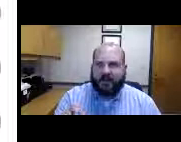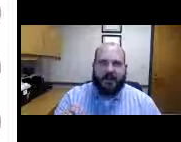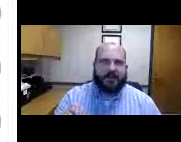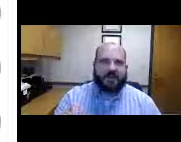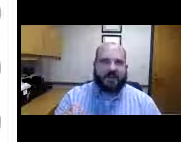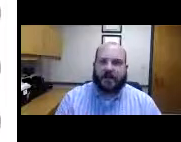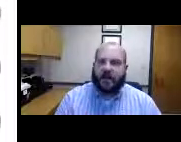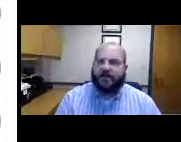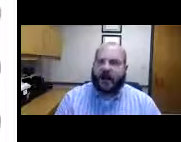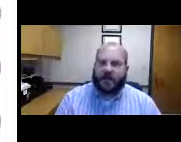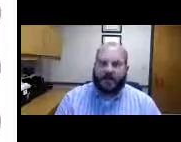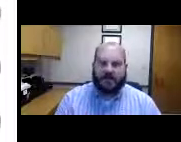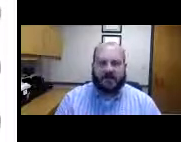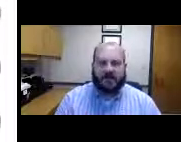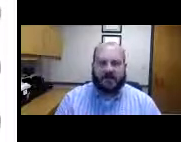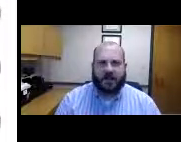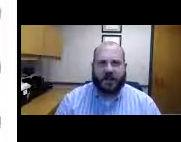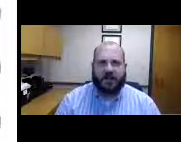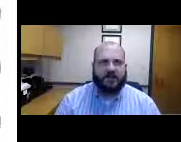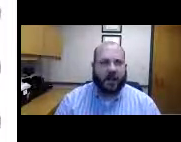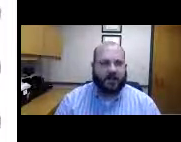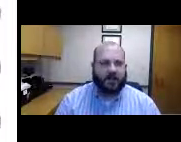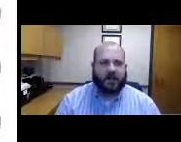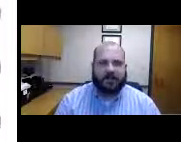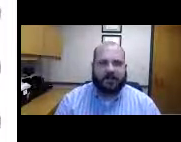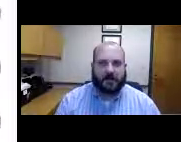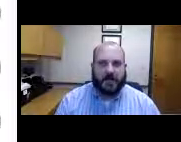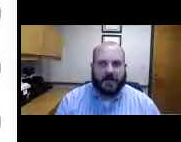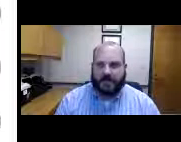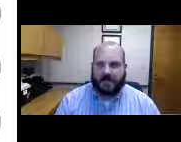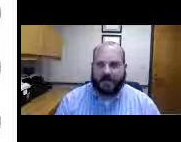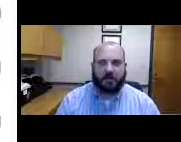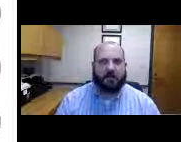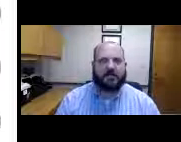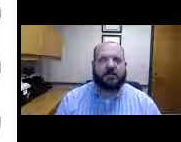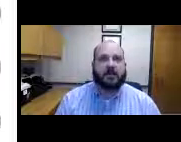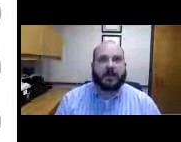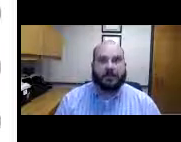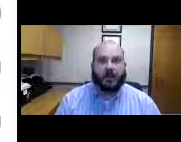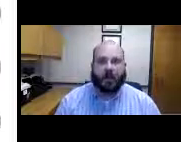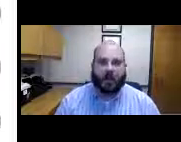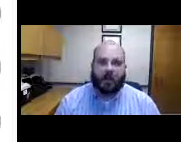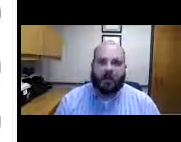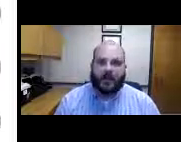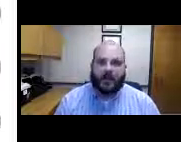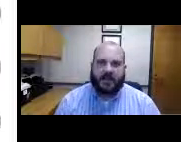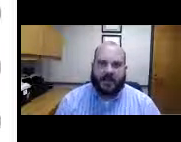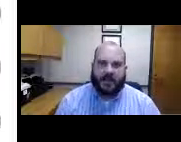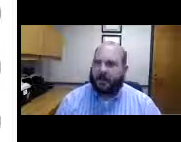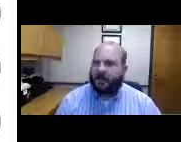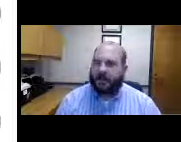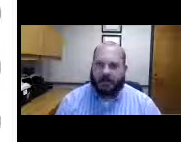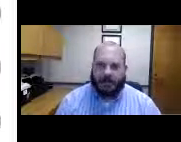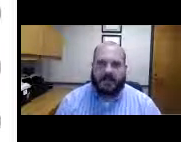blip yet, because there's only about 500 or 600 kids 5 to 11 who've completed their series, but there'll certainly be more in the data